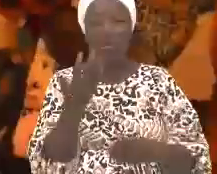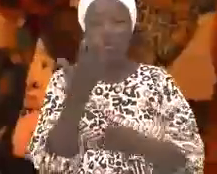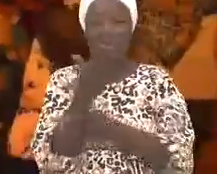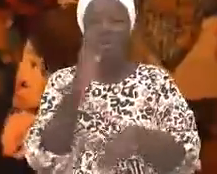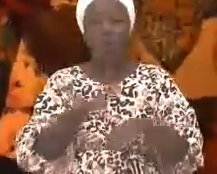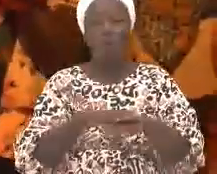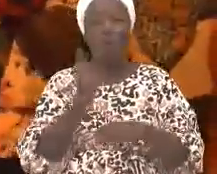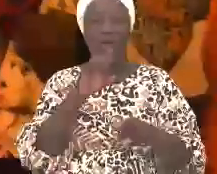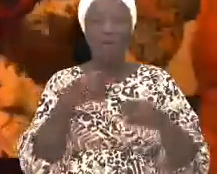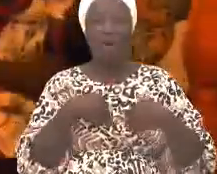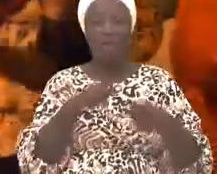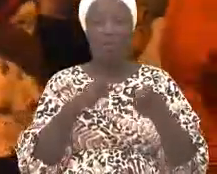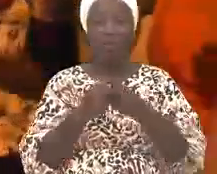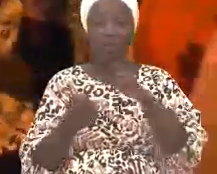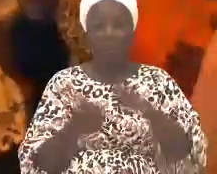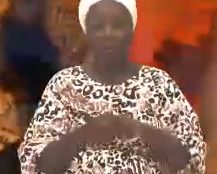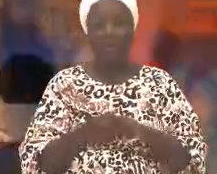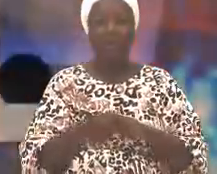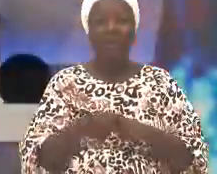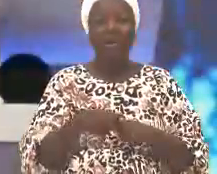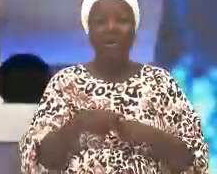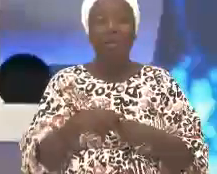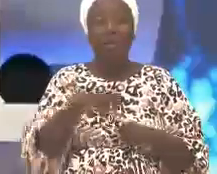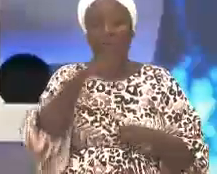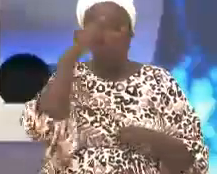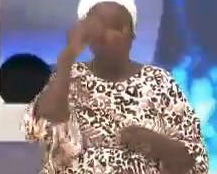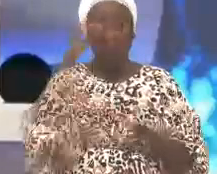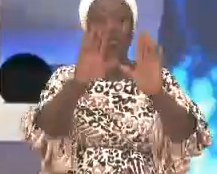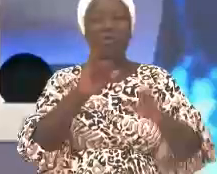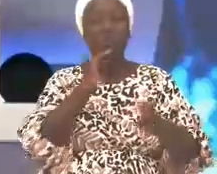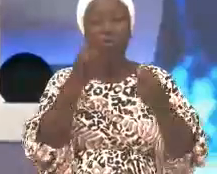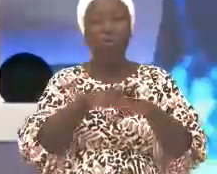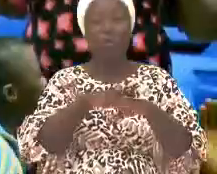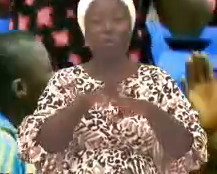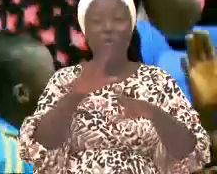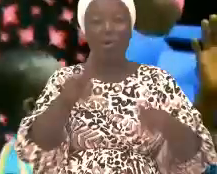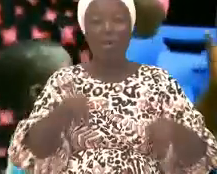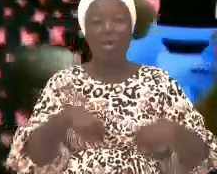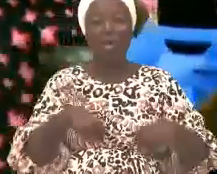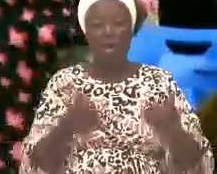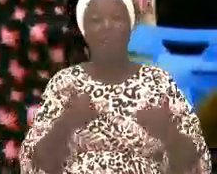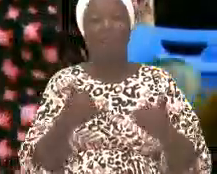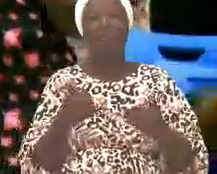challenge. That miracle is coming upon your life right now.